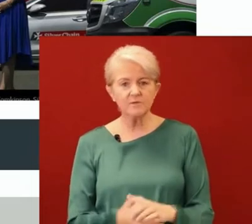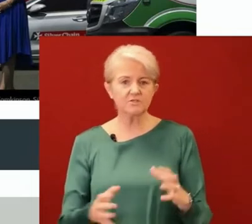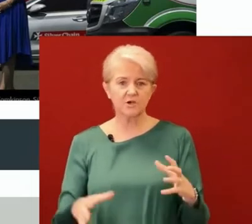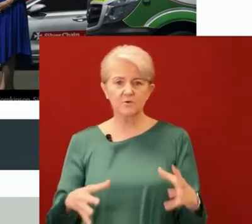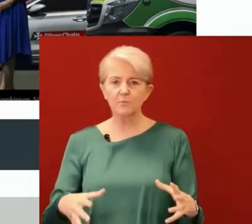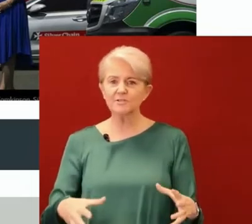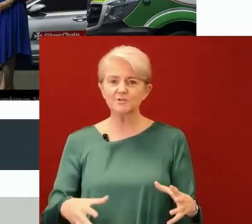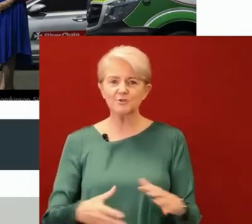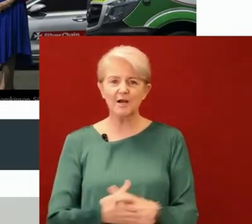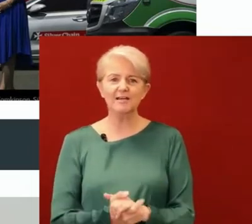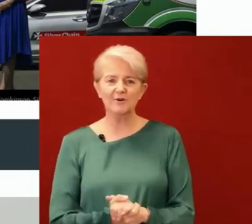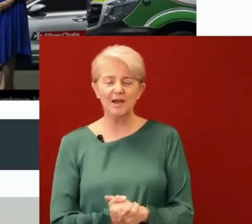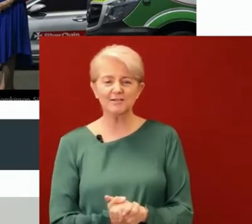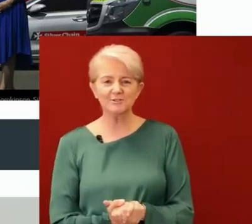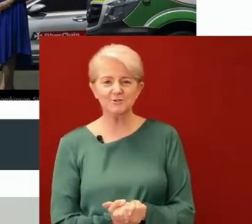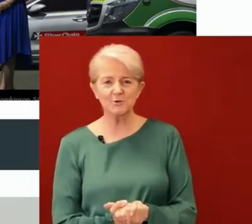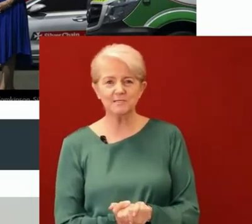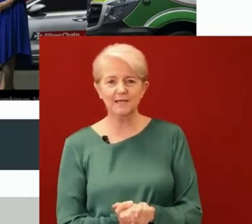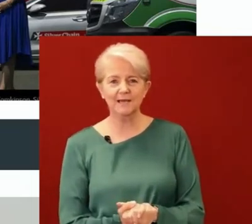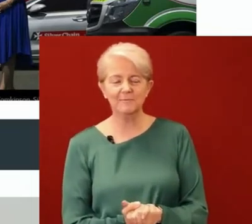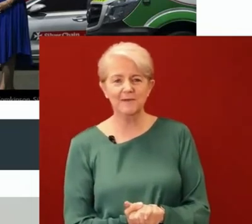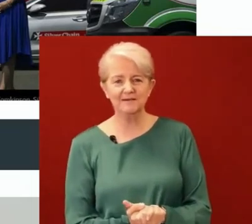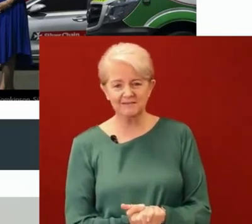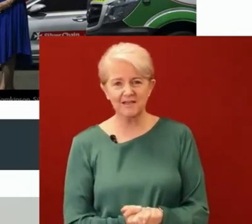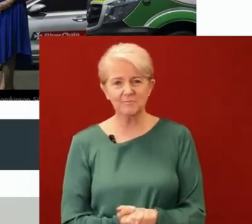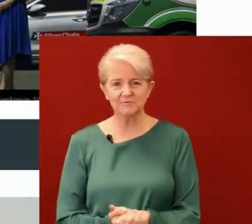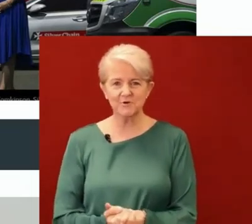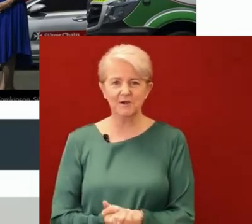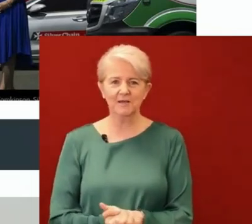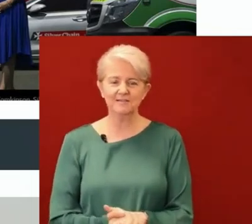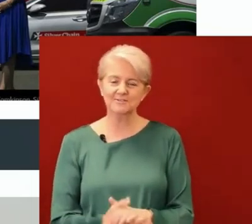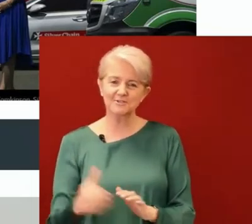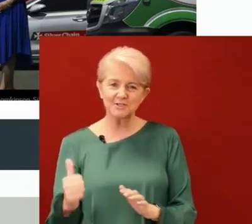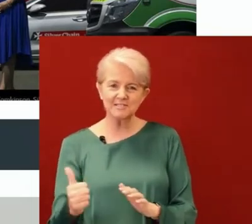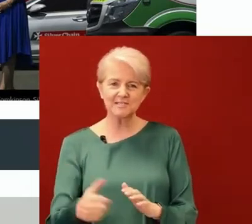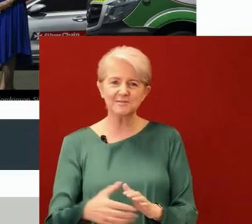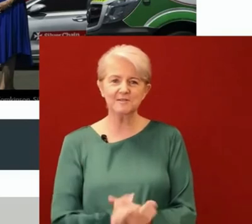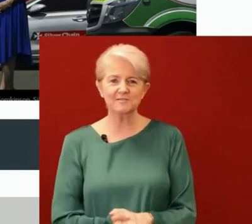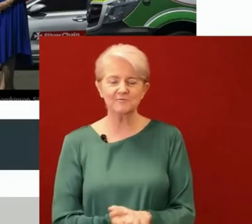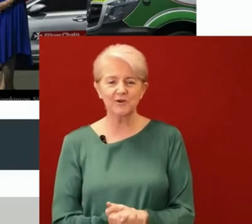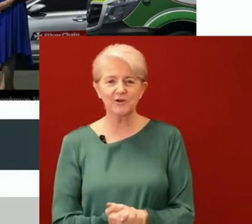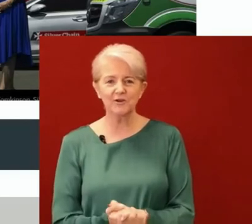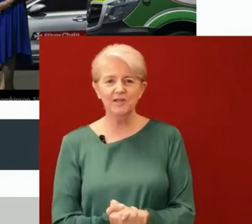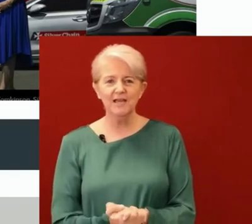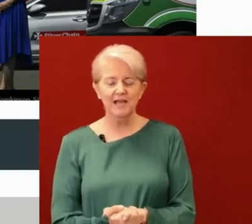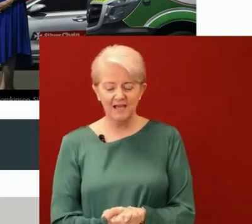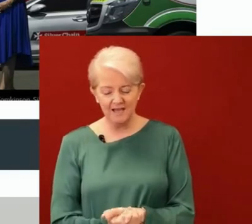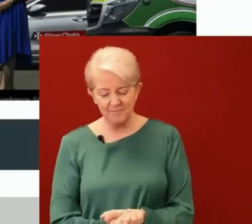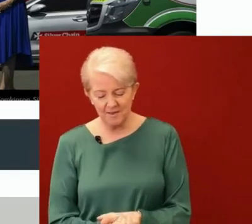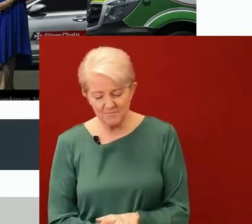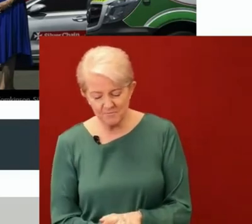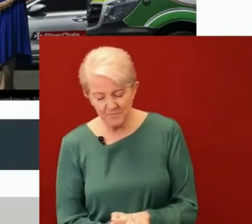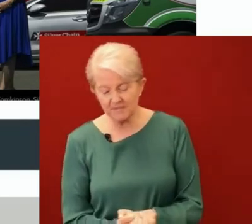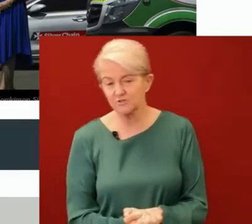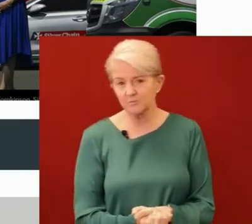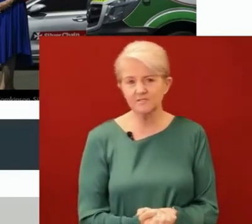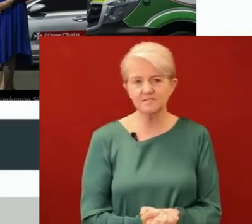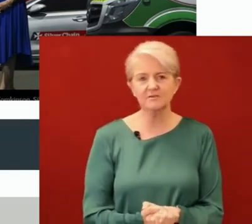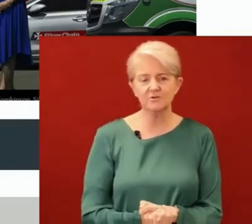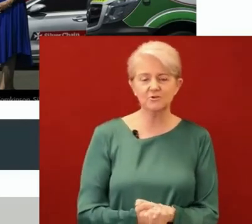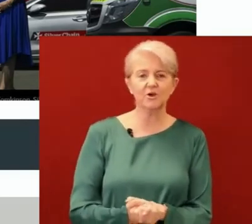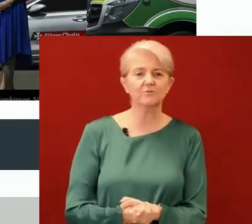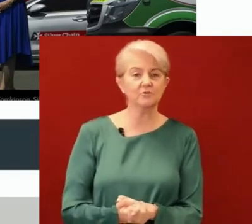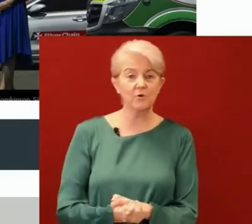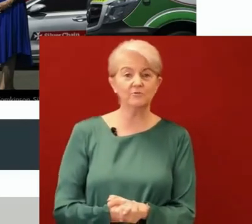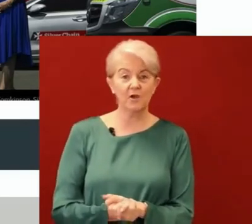And in doing so, in Western Australia, I actually joined another couple of trailblazers, and you can see them in this photo. Rebecca